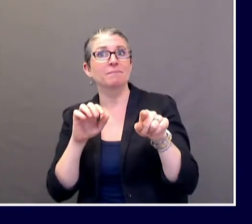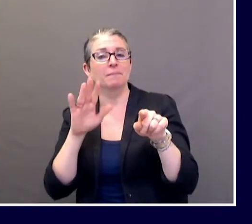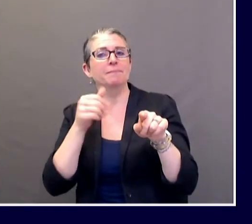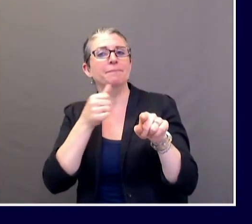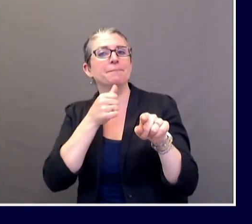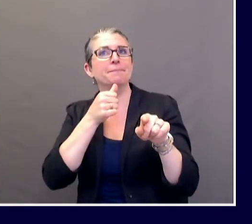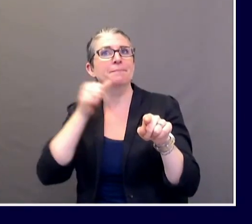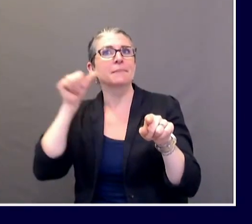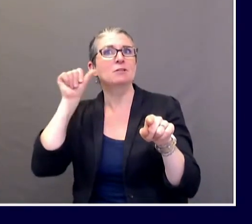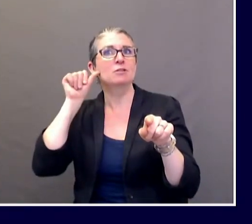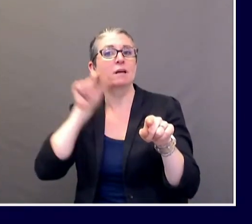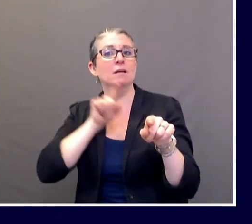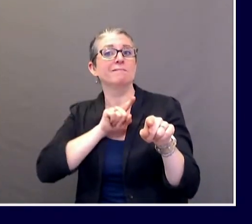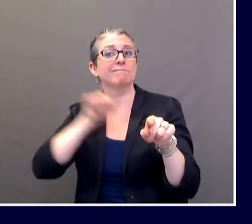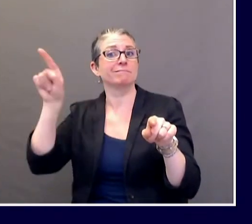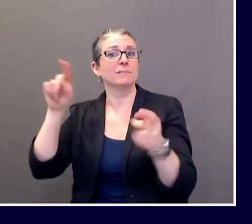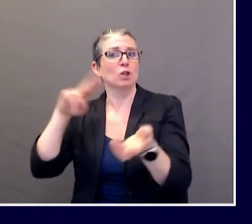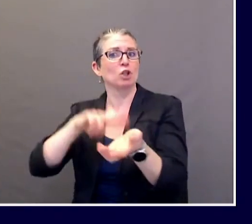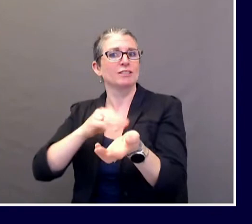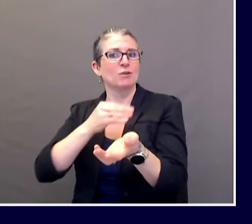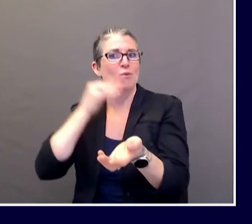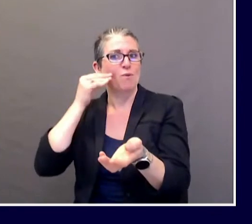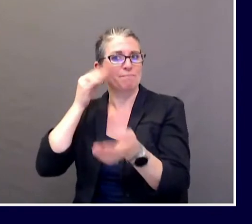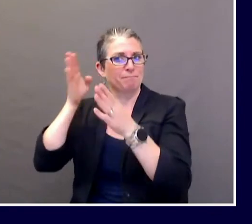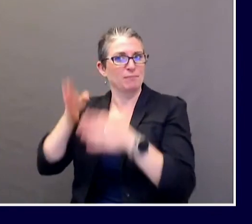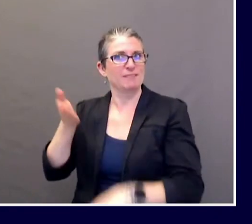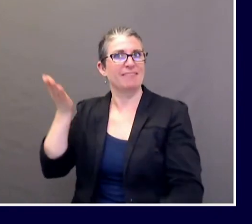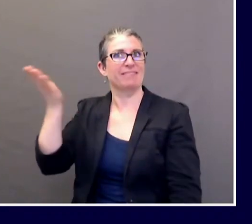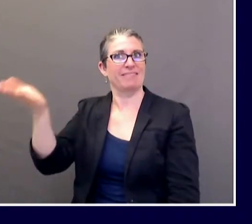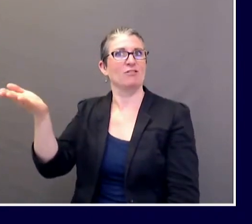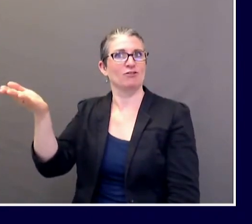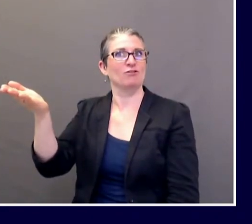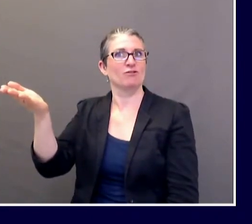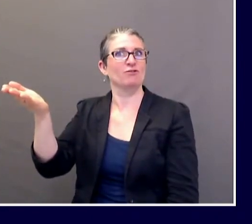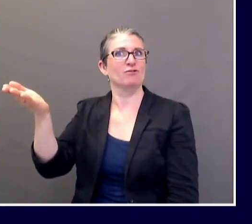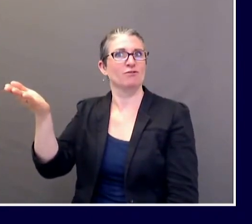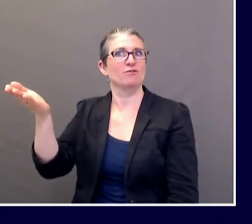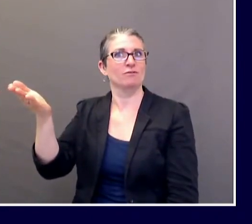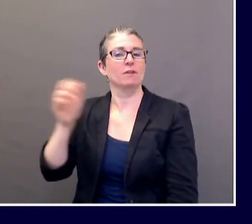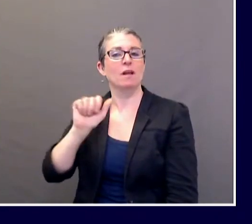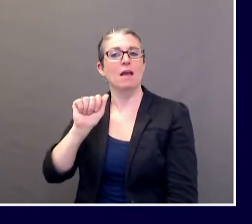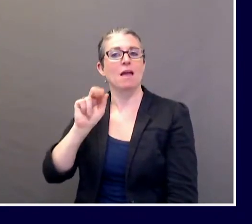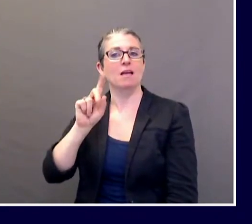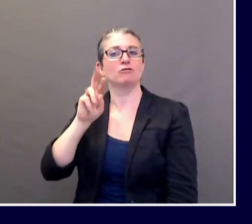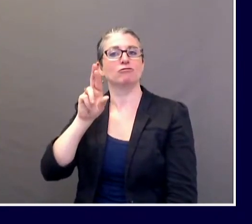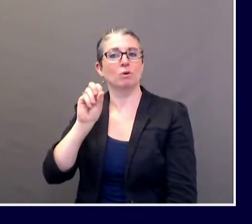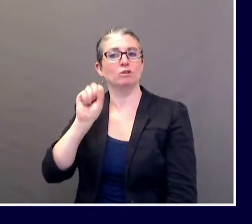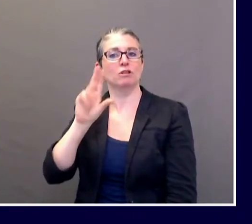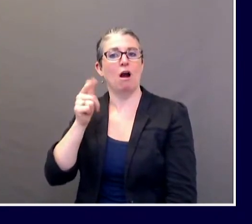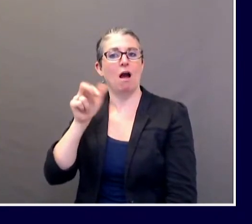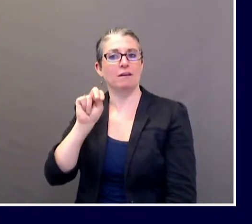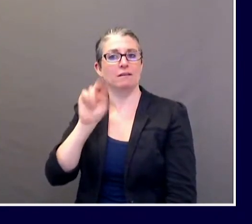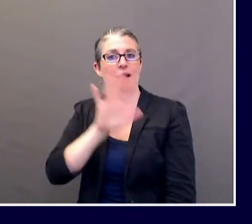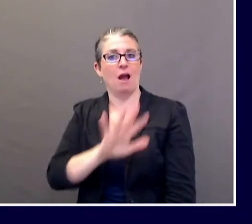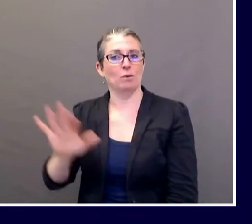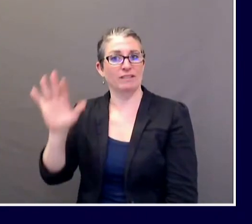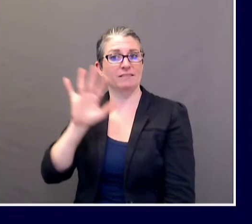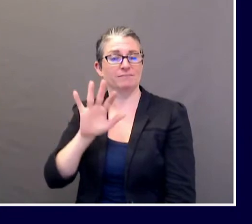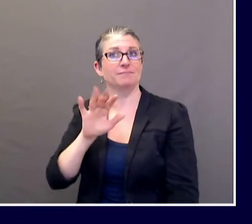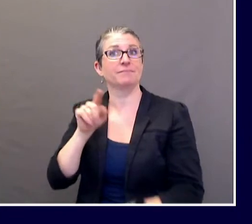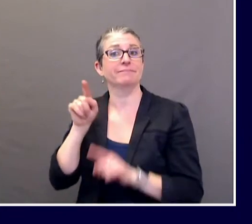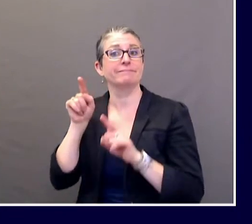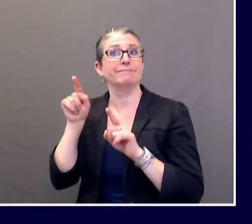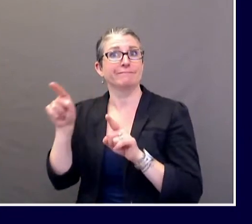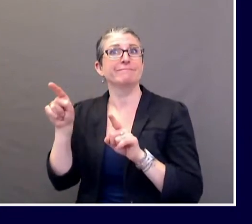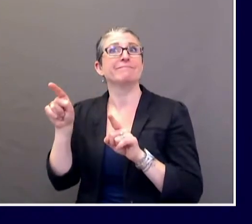gentleman is pretty frustrated. There's an outbreak there. The outbreak was discovered after a worker tested positive. He